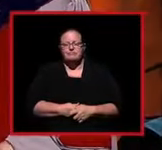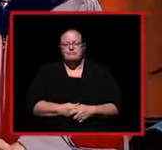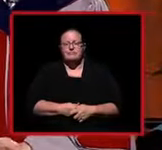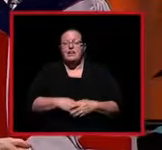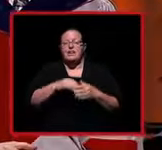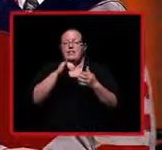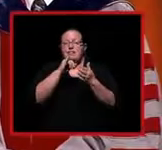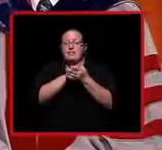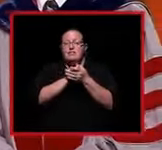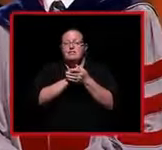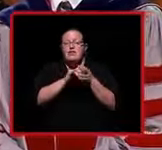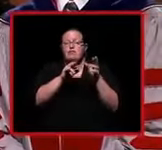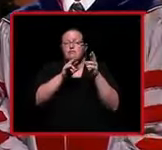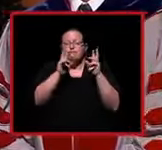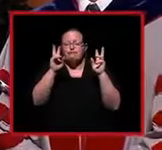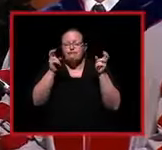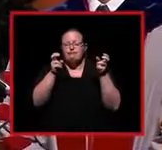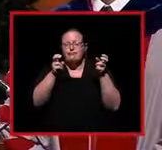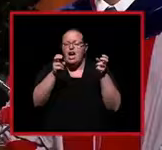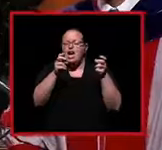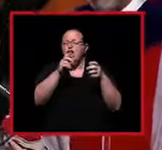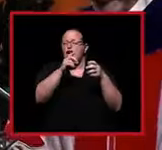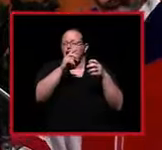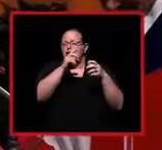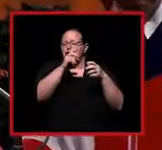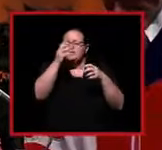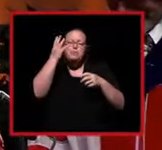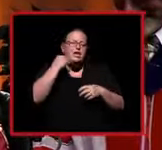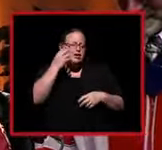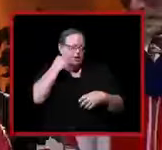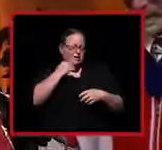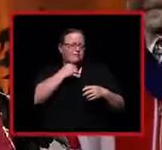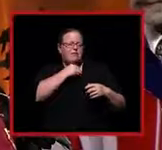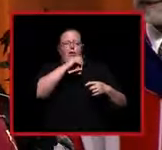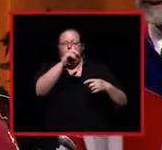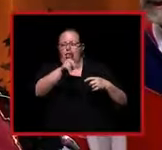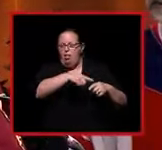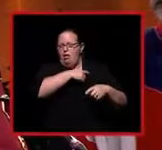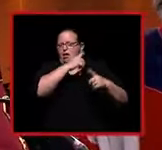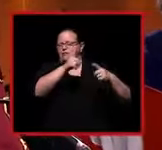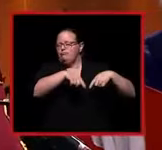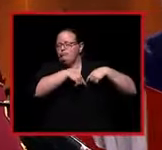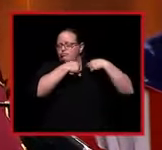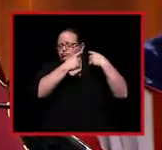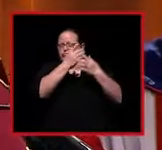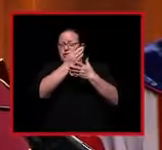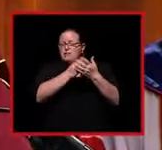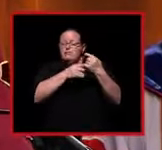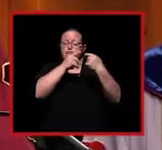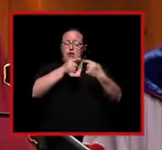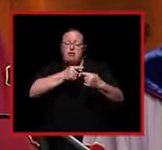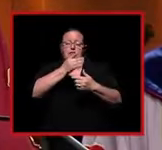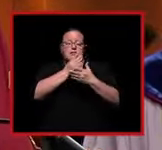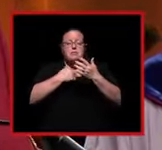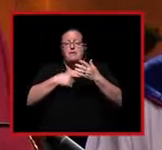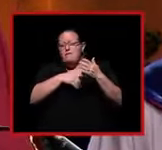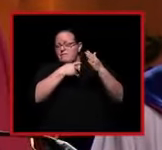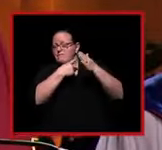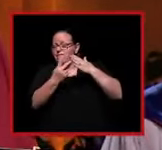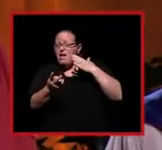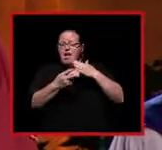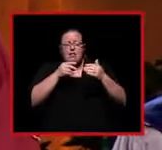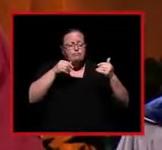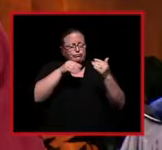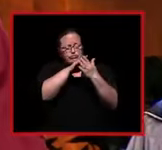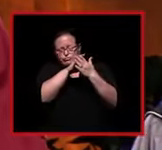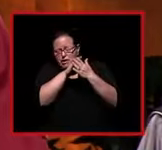This road has been long. Some of us have struggled. Some of us have fallen face down in the dirt. But we